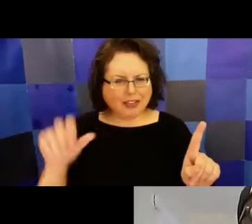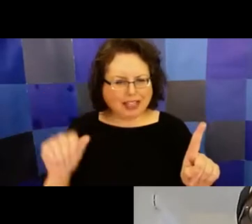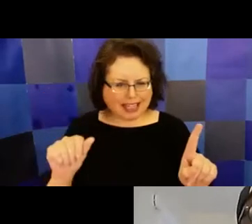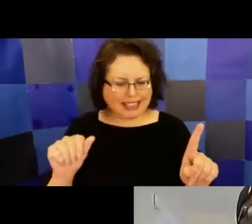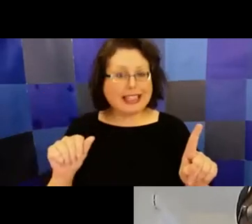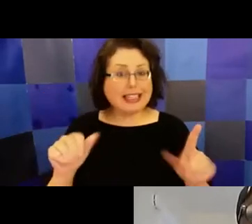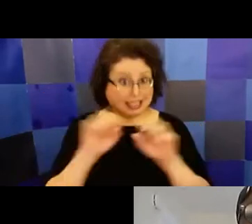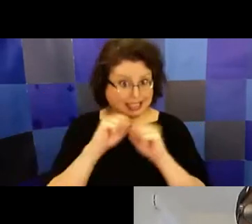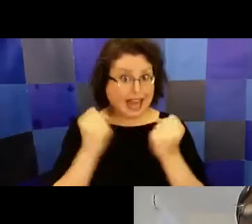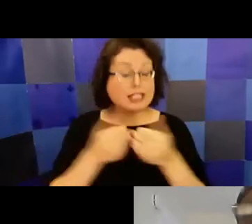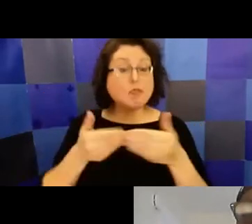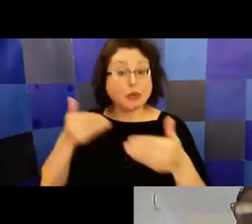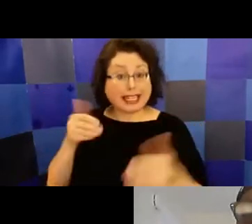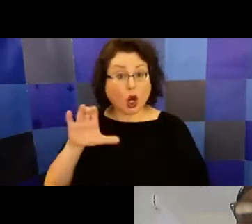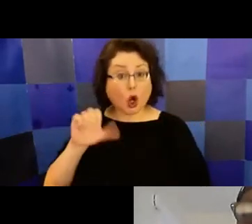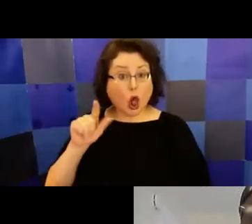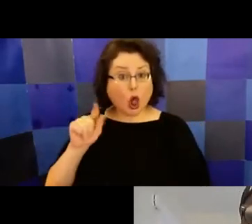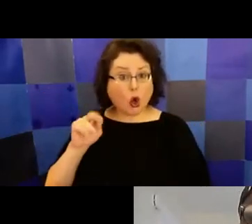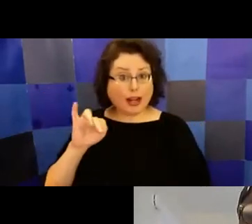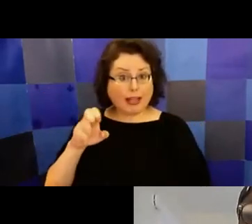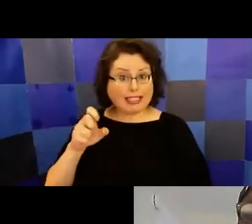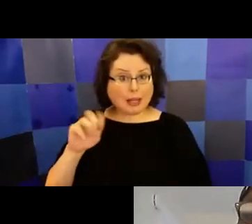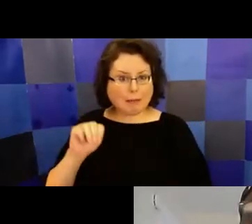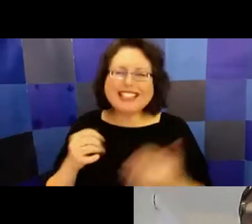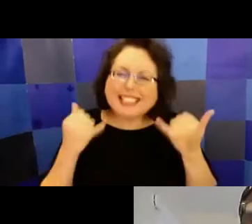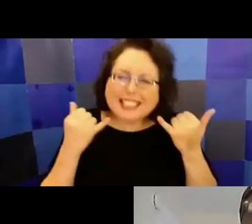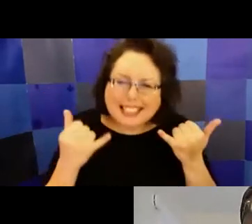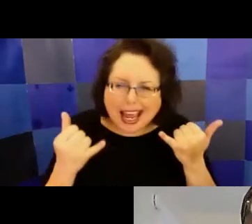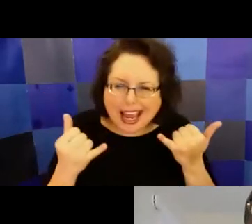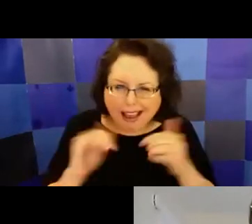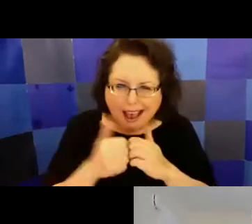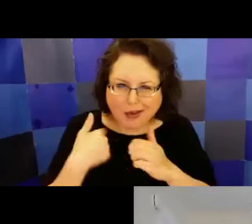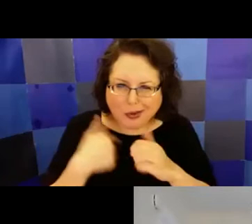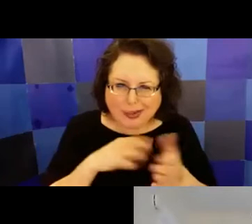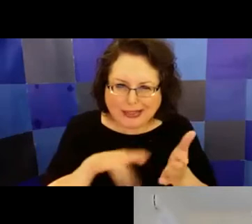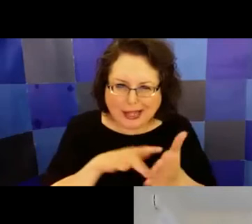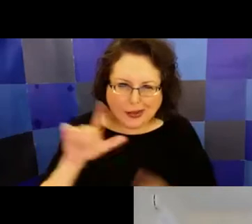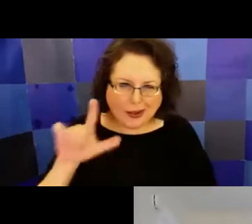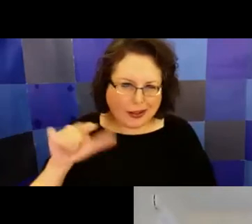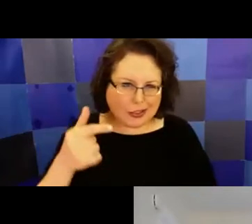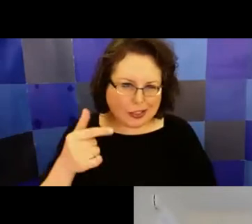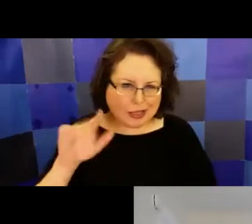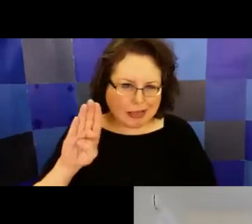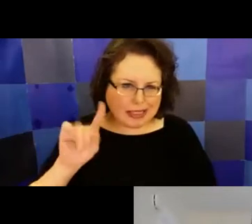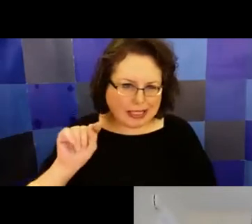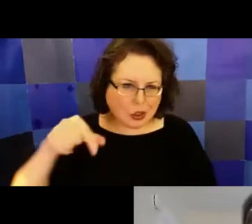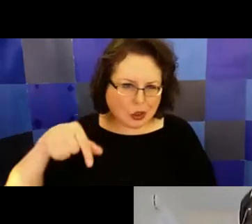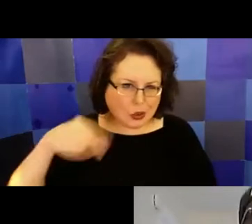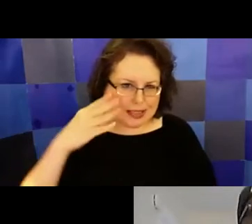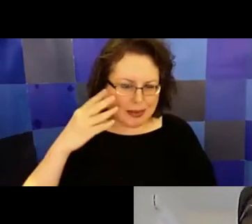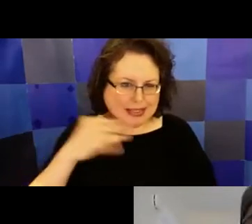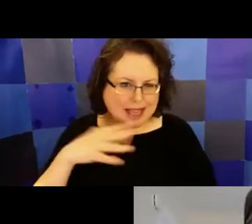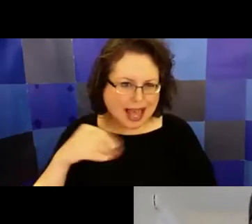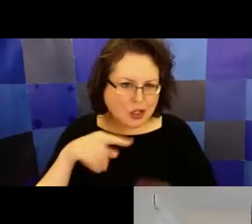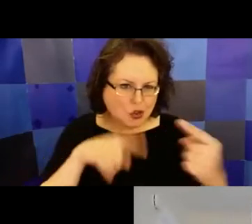pre-colonialism? And what are our obligations today to centering LGBTQ experiences and struggles in activism